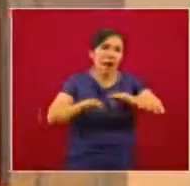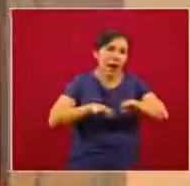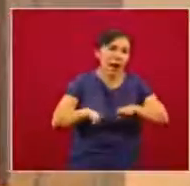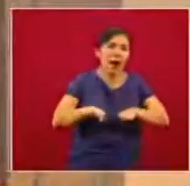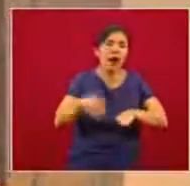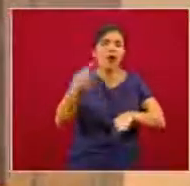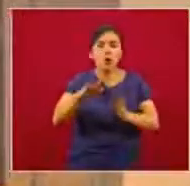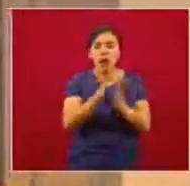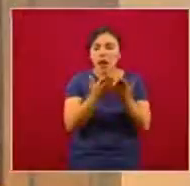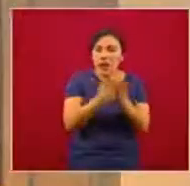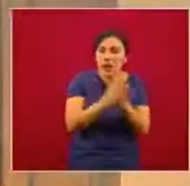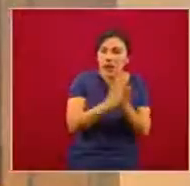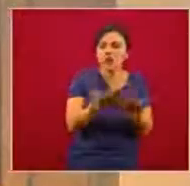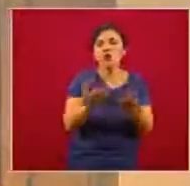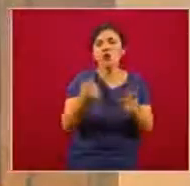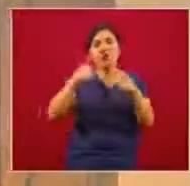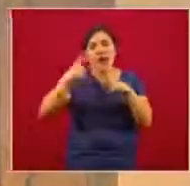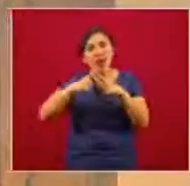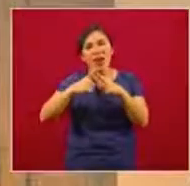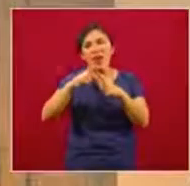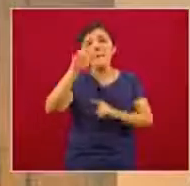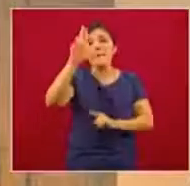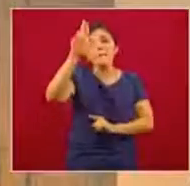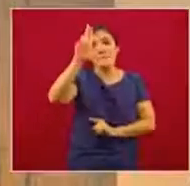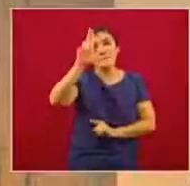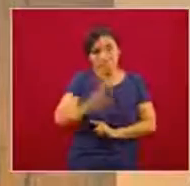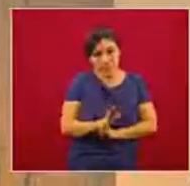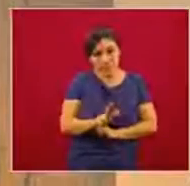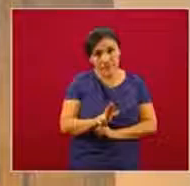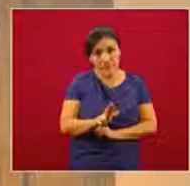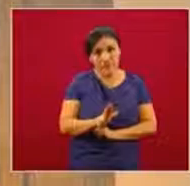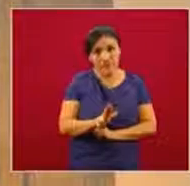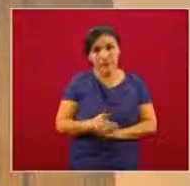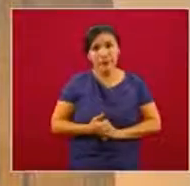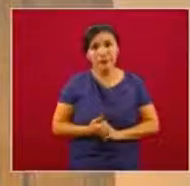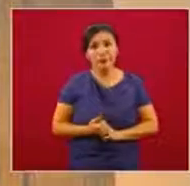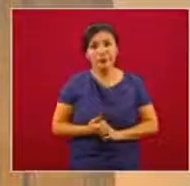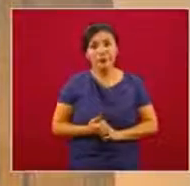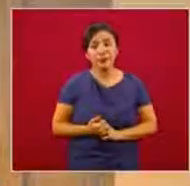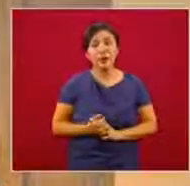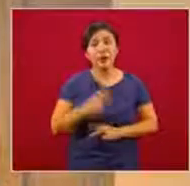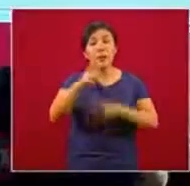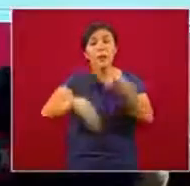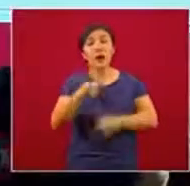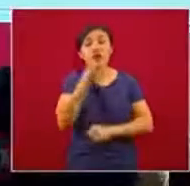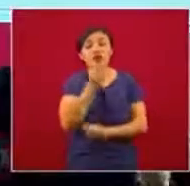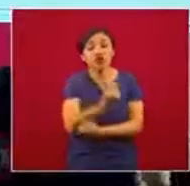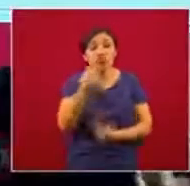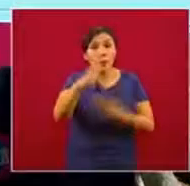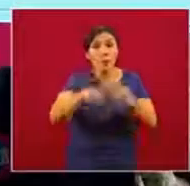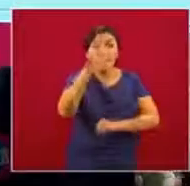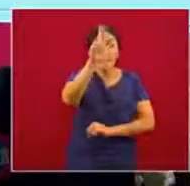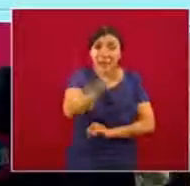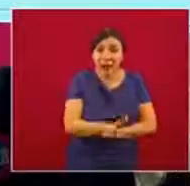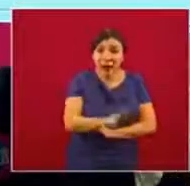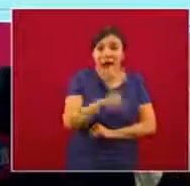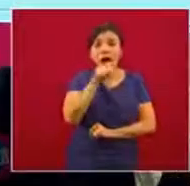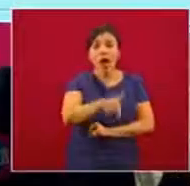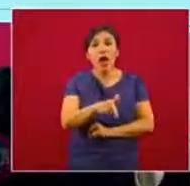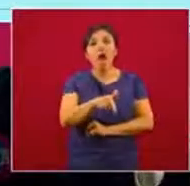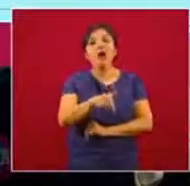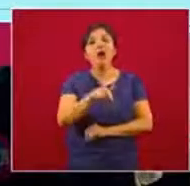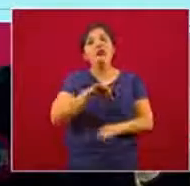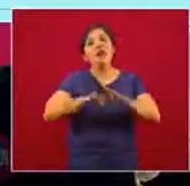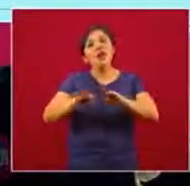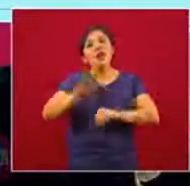to research, they are going to work on their projects, working on their textbooks, they are going to on Tuesday,